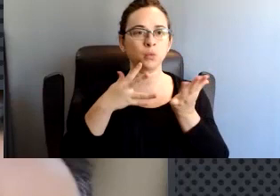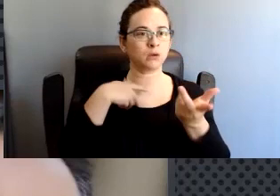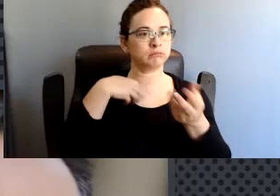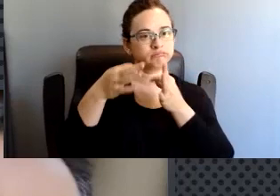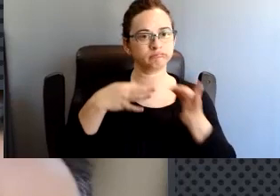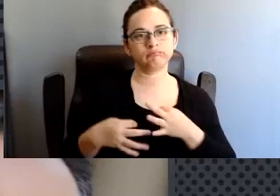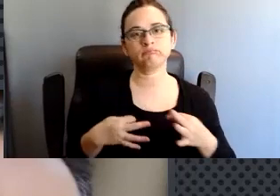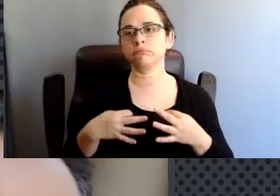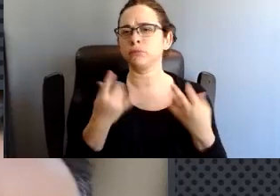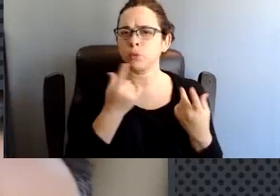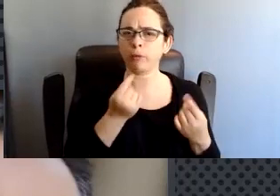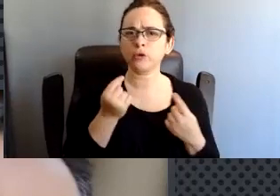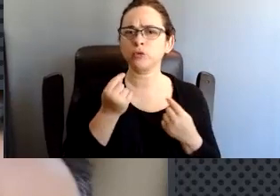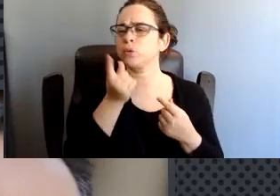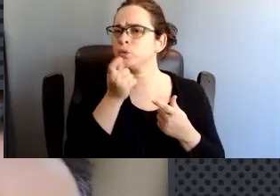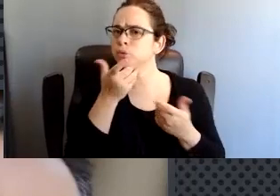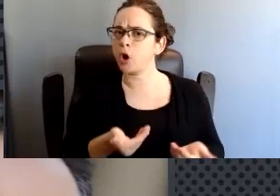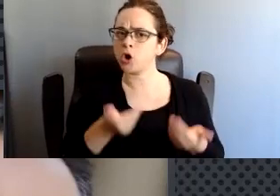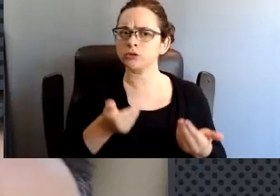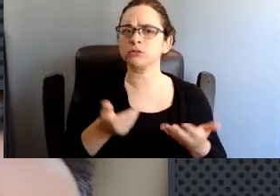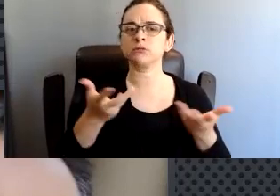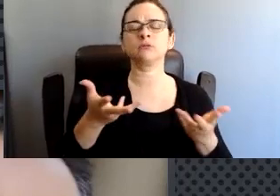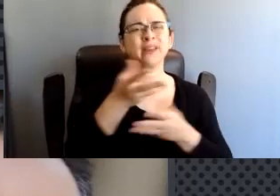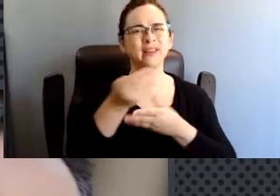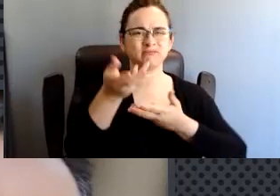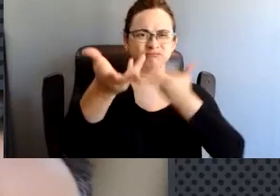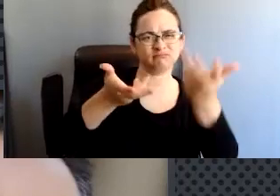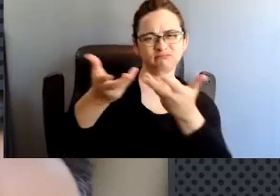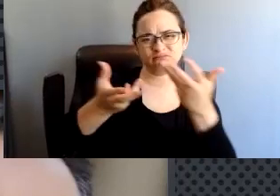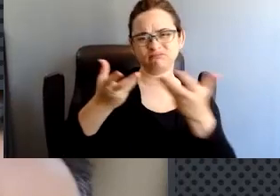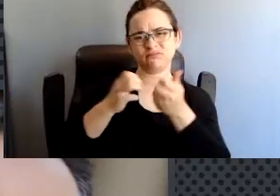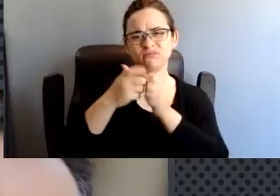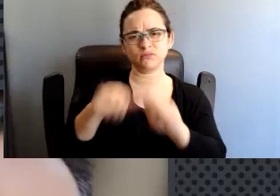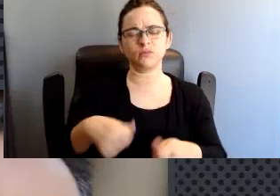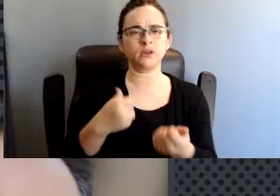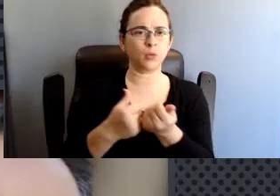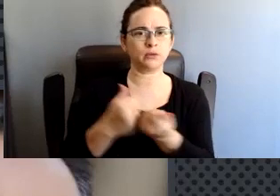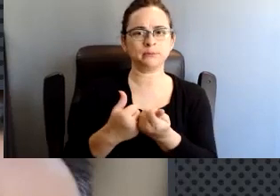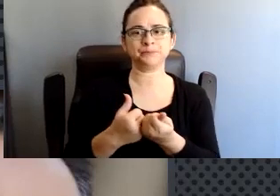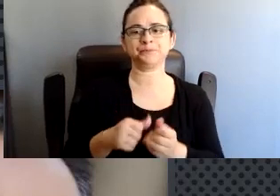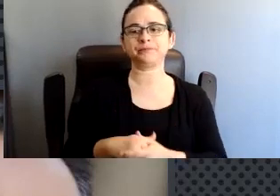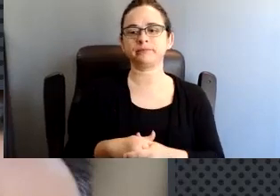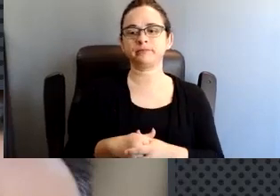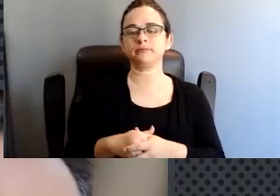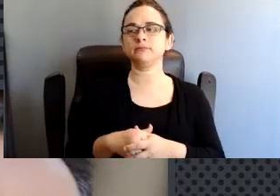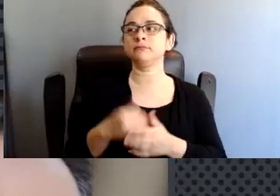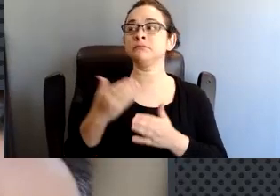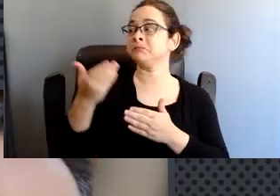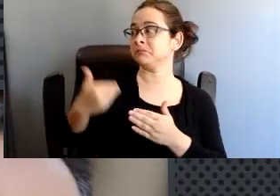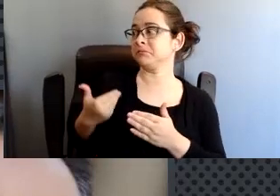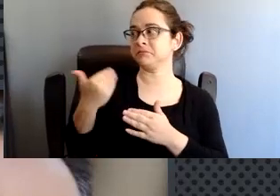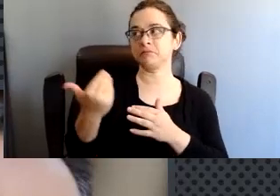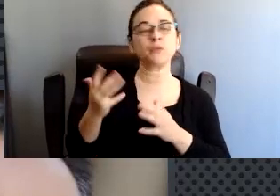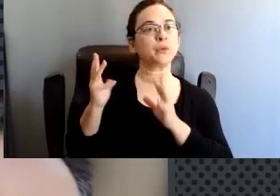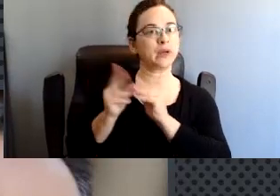bit more about what it is that we can do to support each other. We had a really great session the last session that we had of just